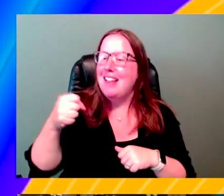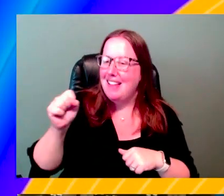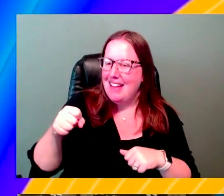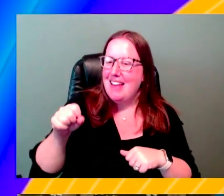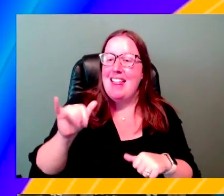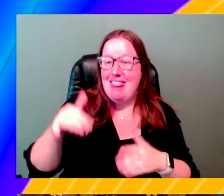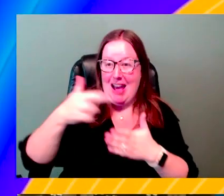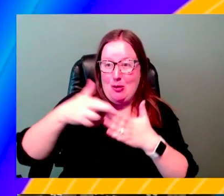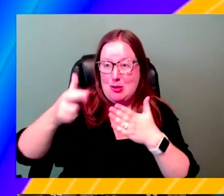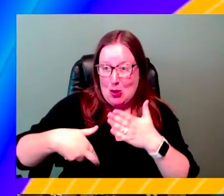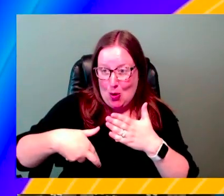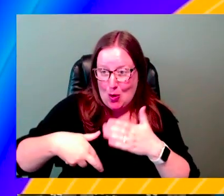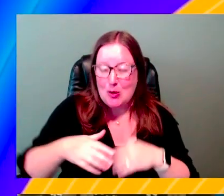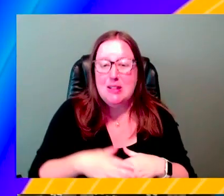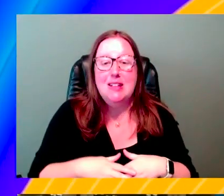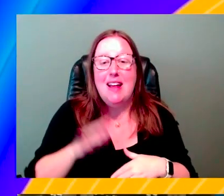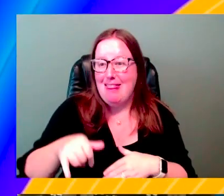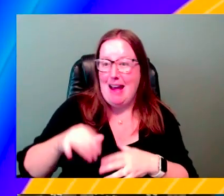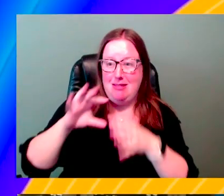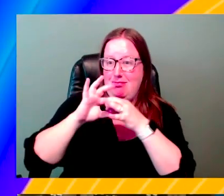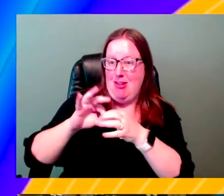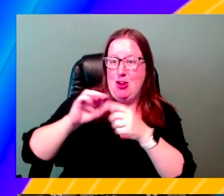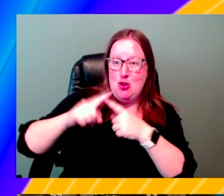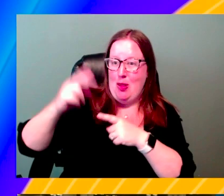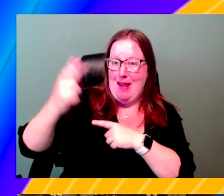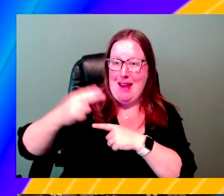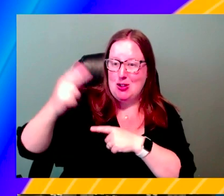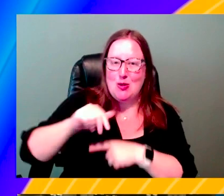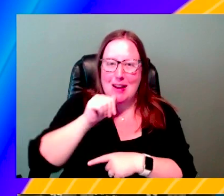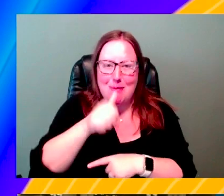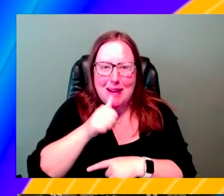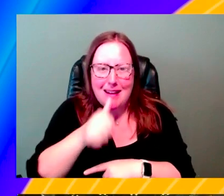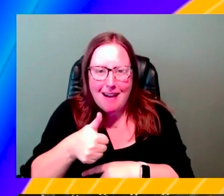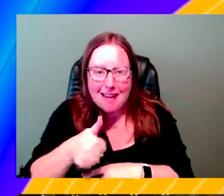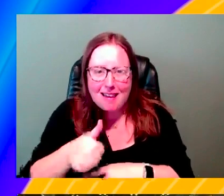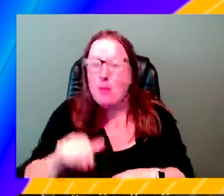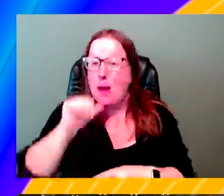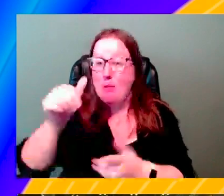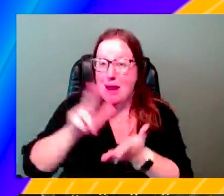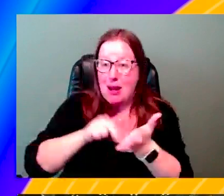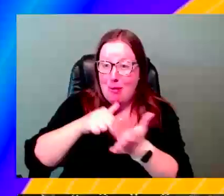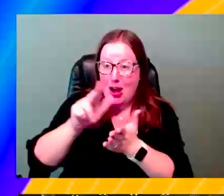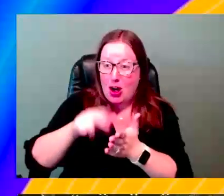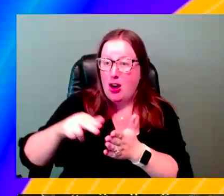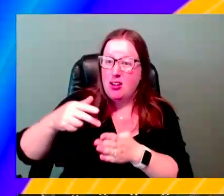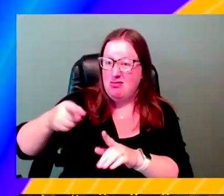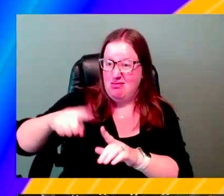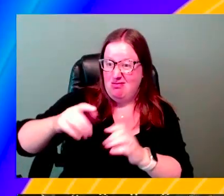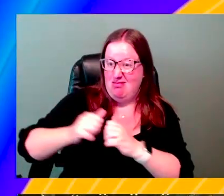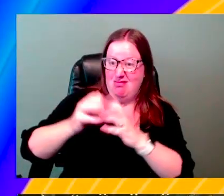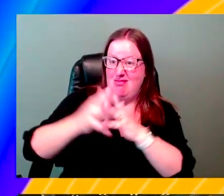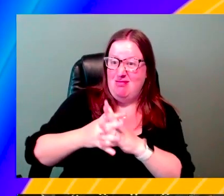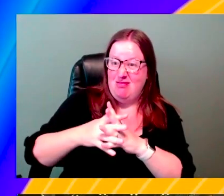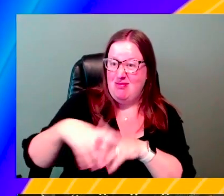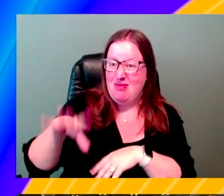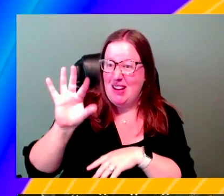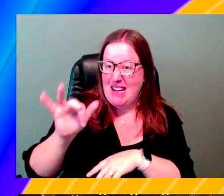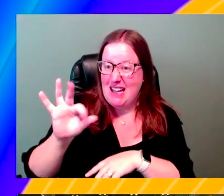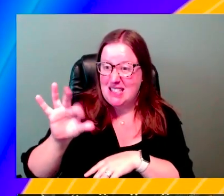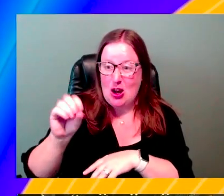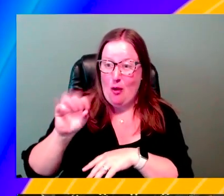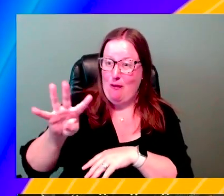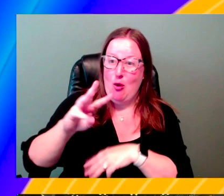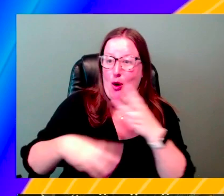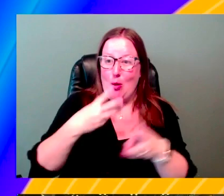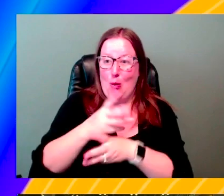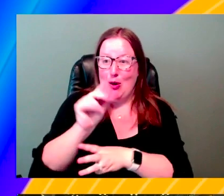is all about peanuts. And I actually didn't know this, but apparently peanut butter was introduced in the 1904 World's Fair in St. Louis, Missouri. Very exciting